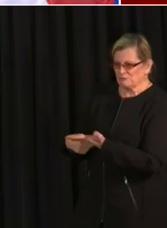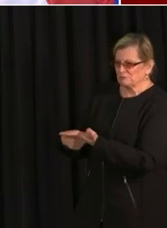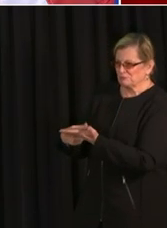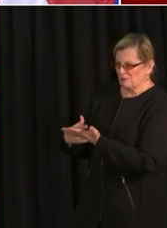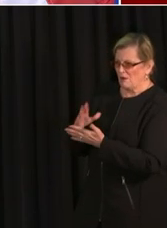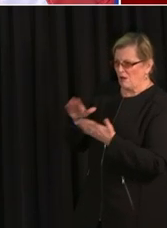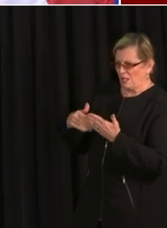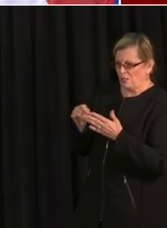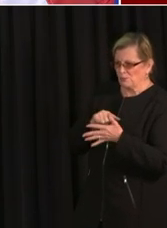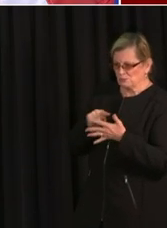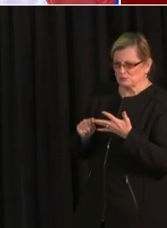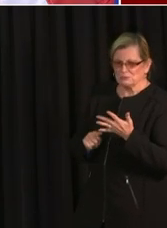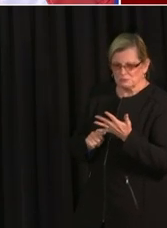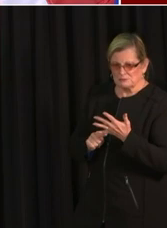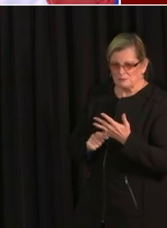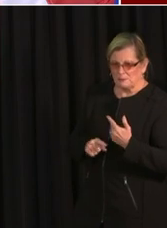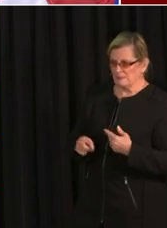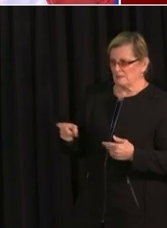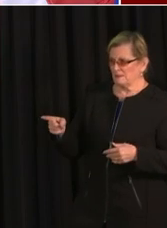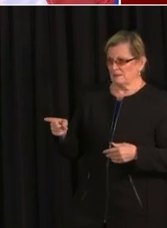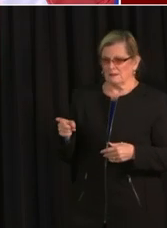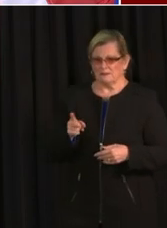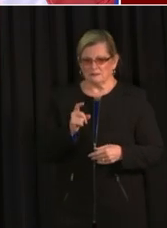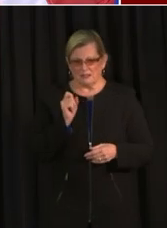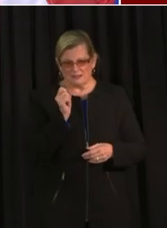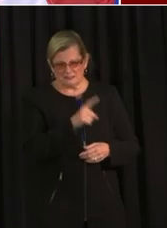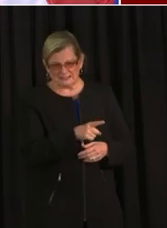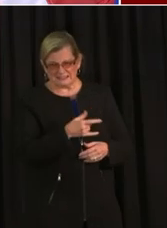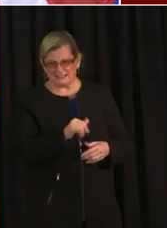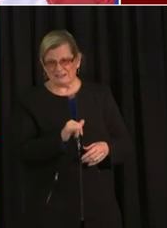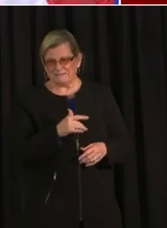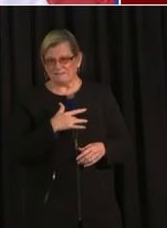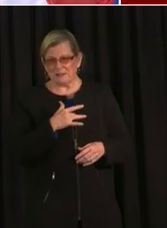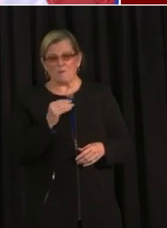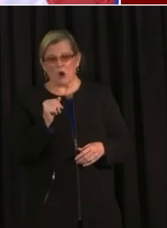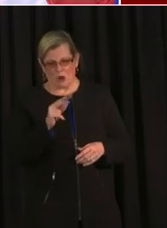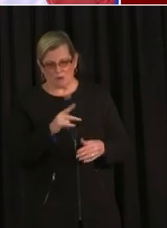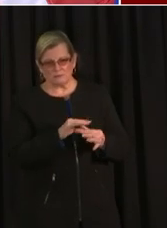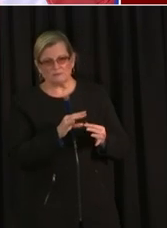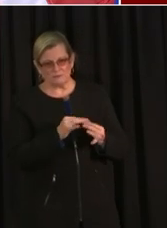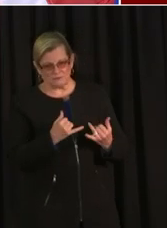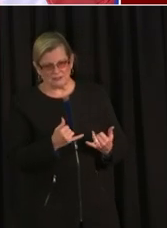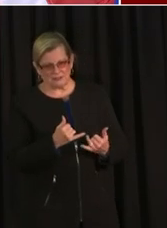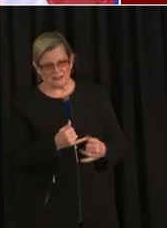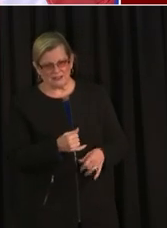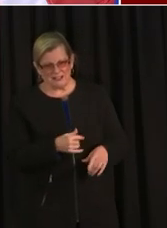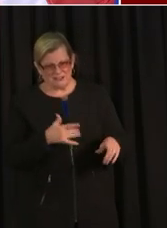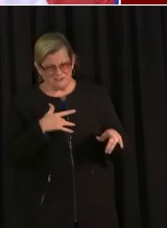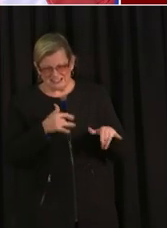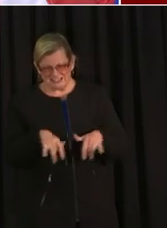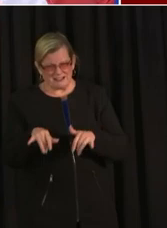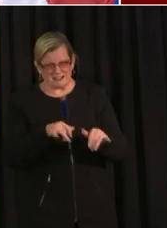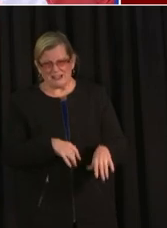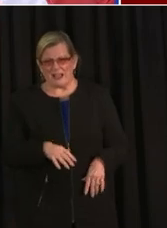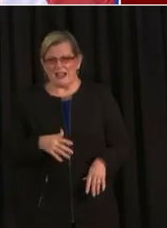And are you guys all, do you feel like you're all on the same page with the DMV? I feel like